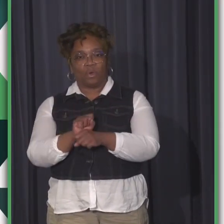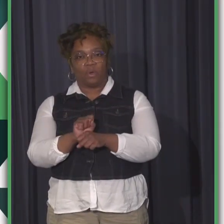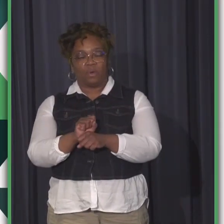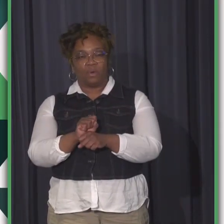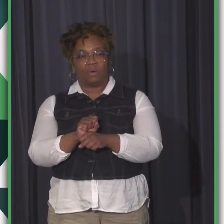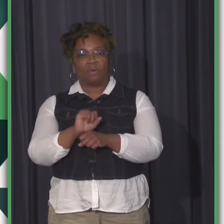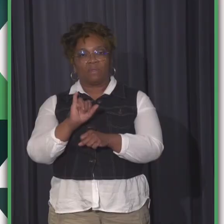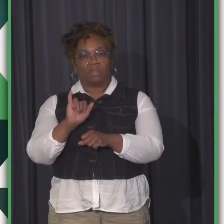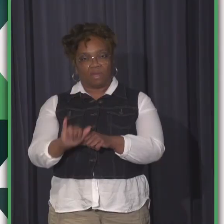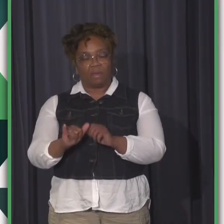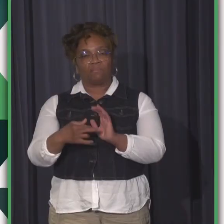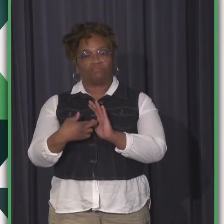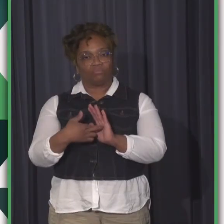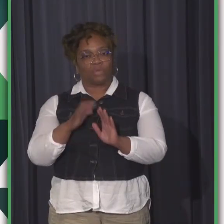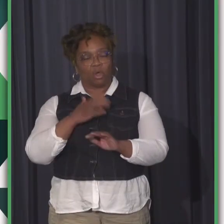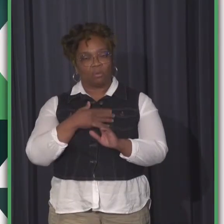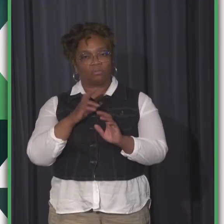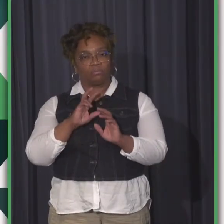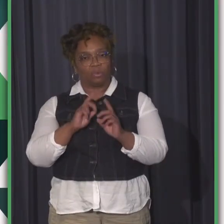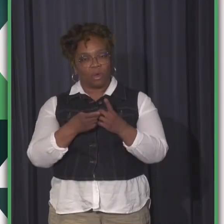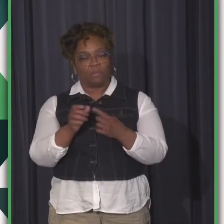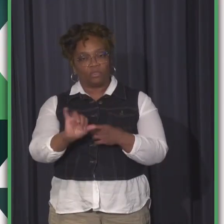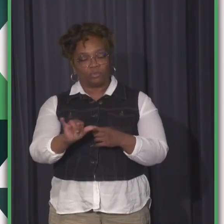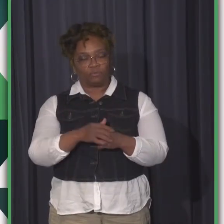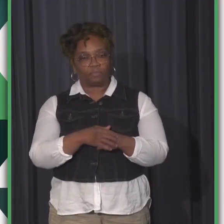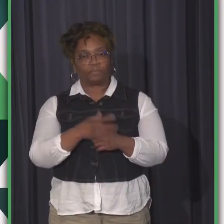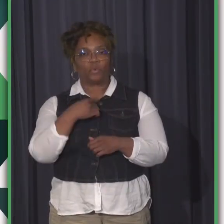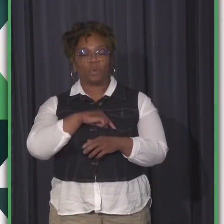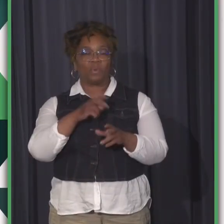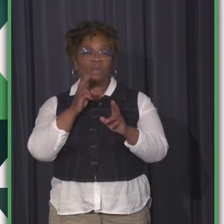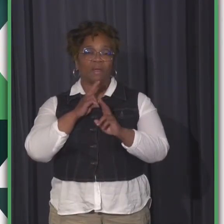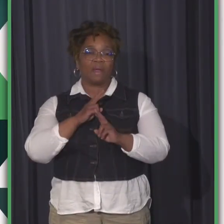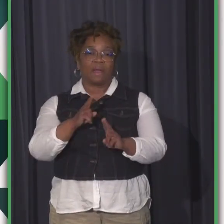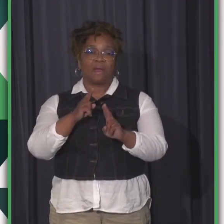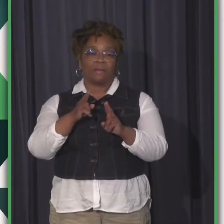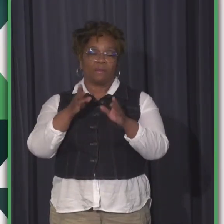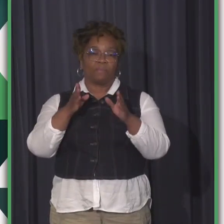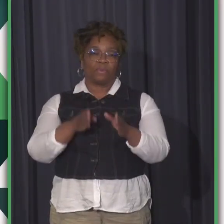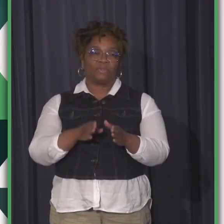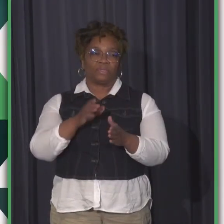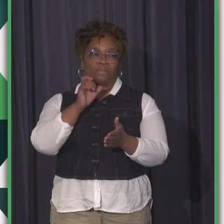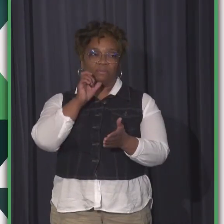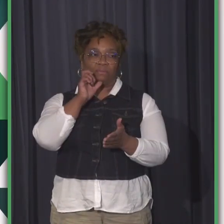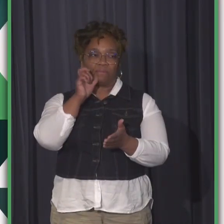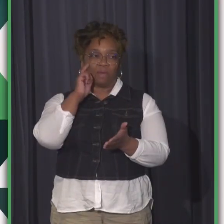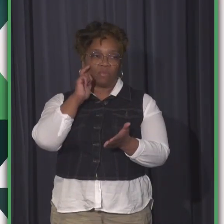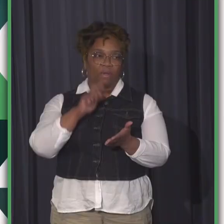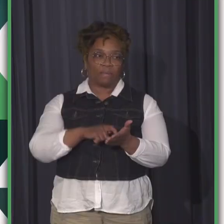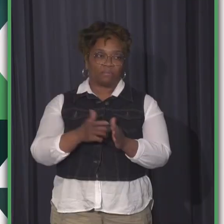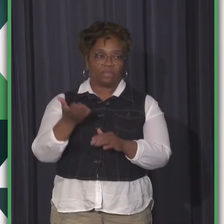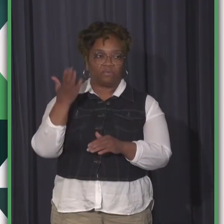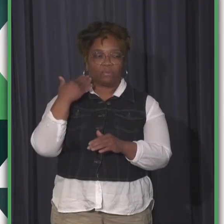too. We might be honoring somebody that was previously not recognized.